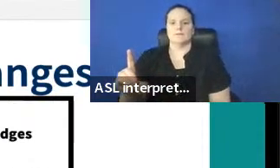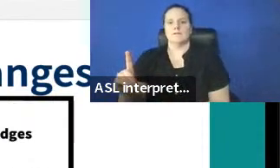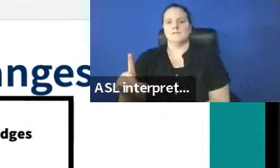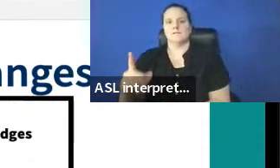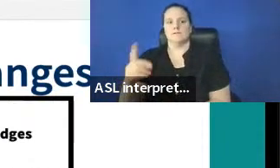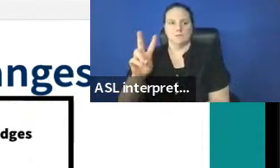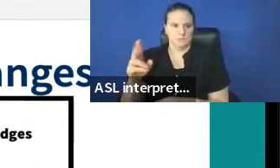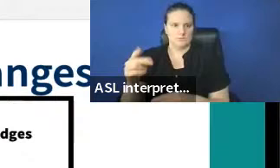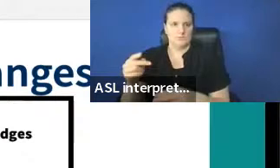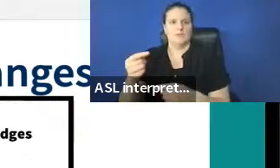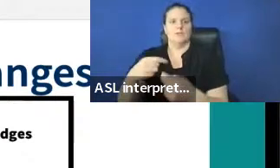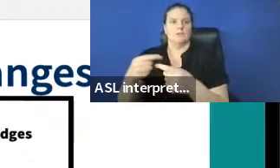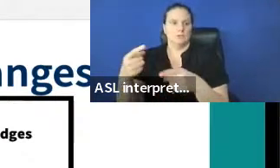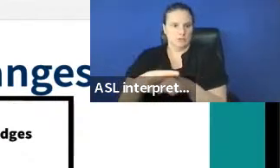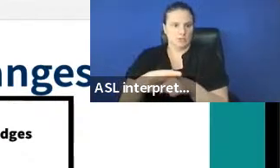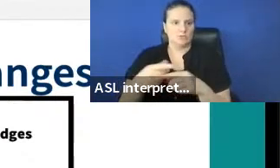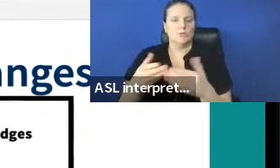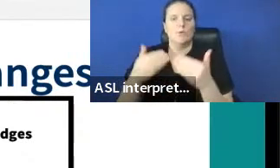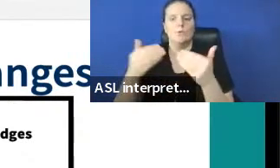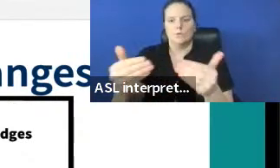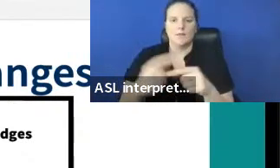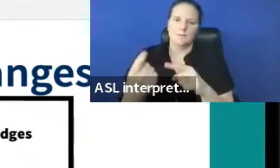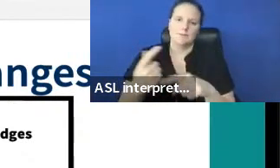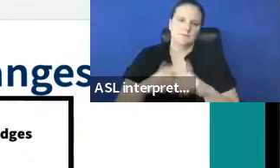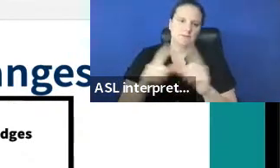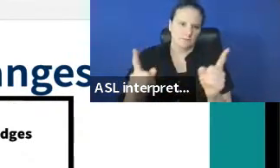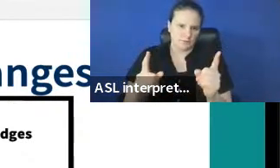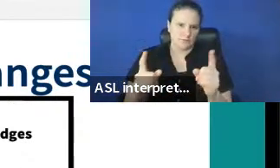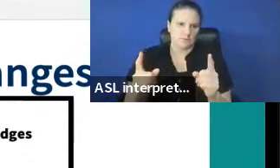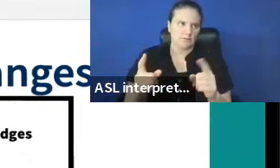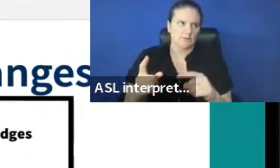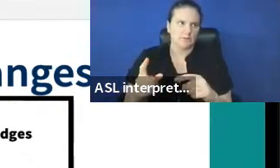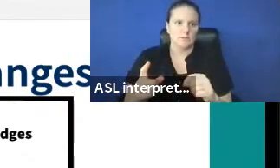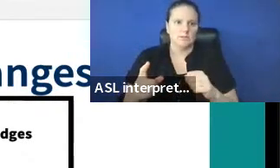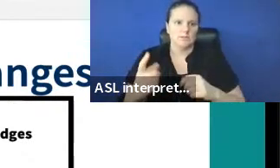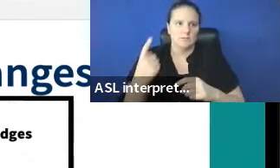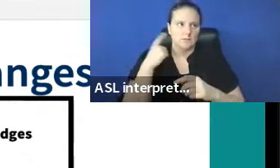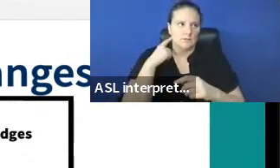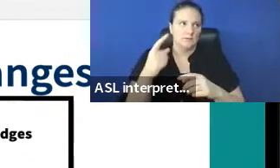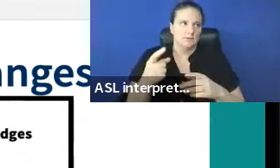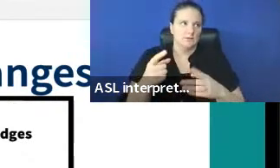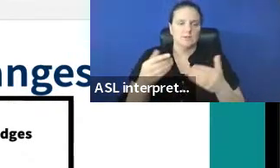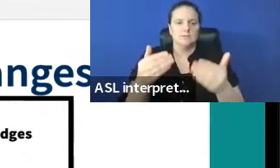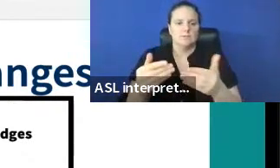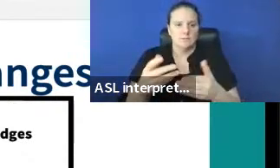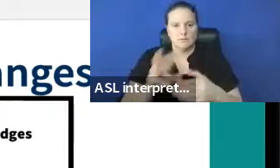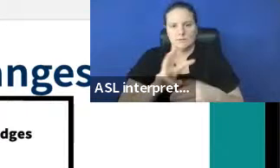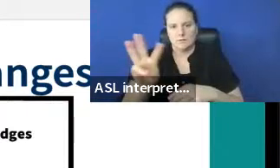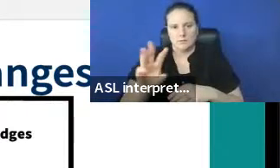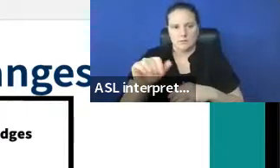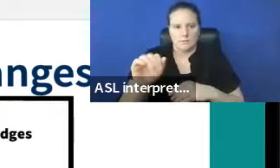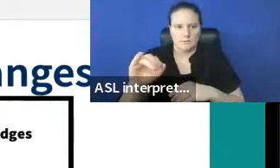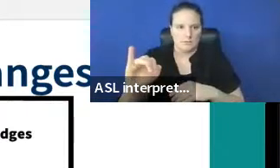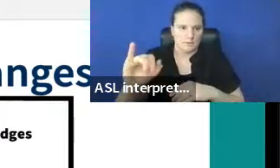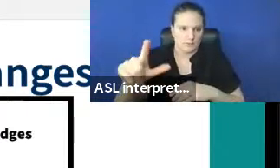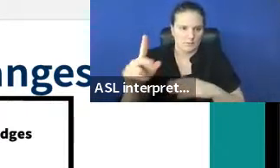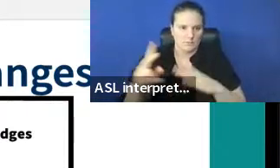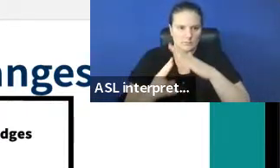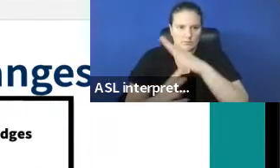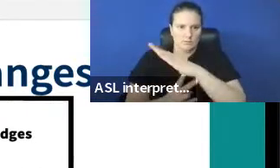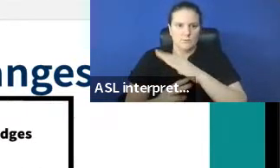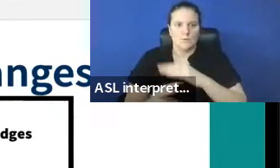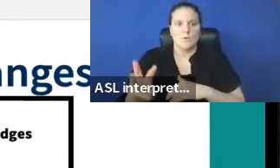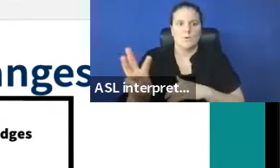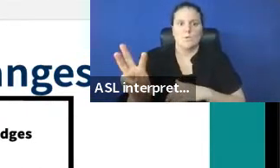you would go through, a little bit different interchange configuration, and then get on a west arterial bridge, the western